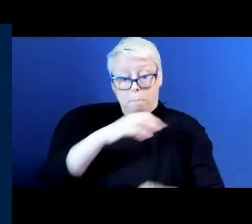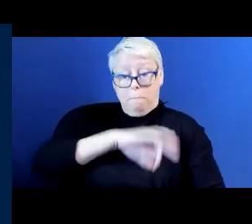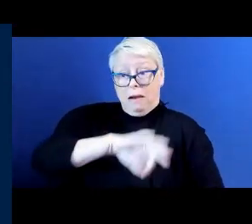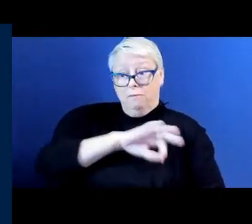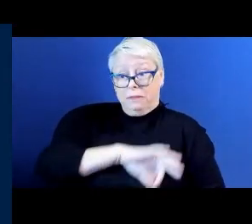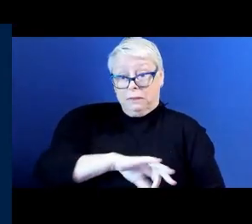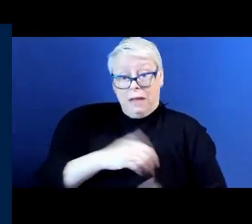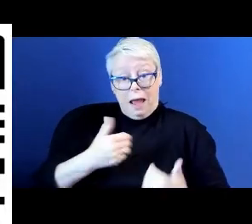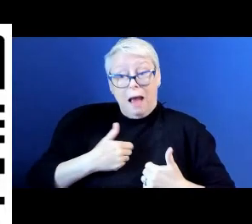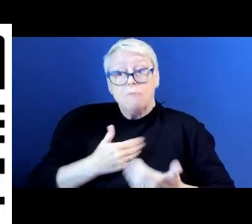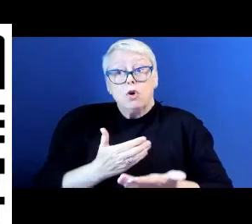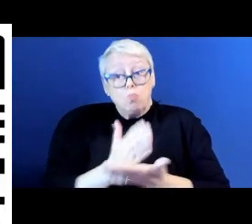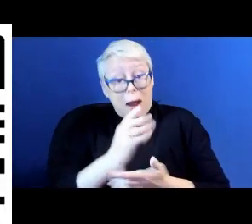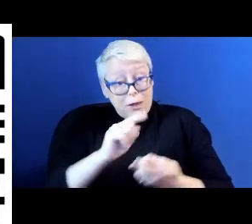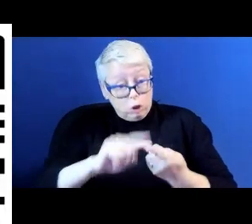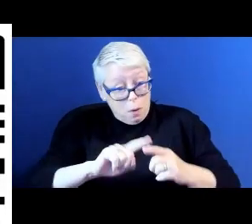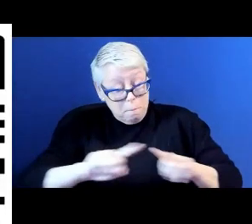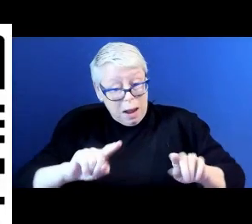yet receiving.